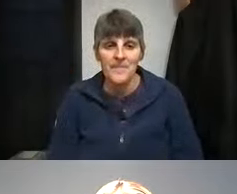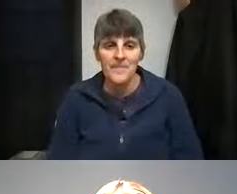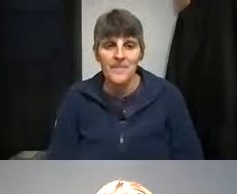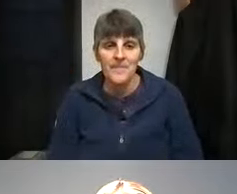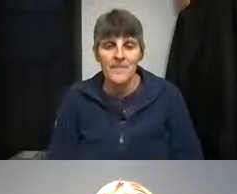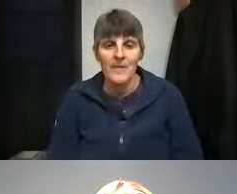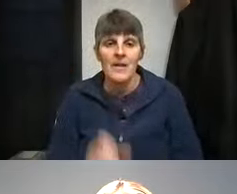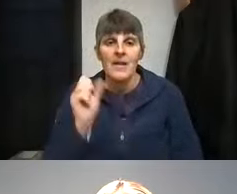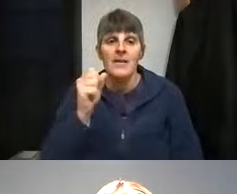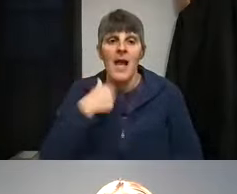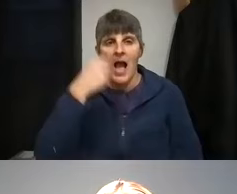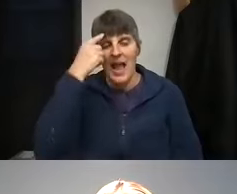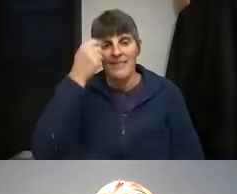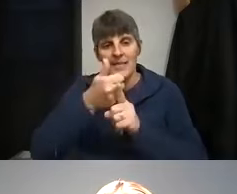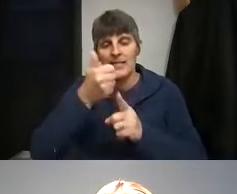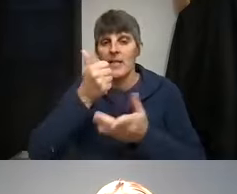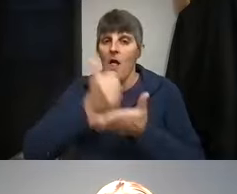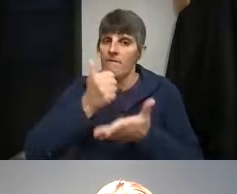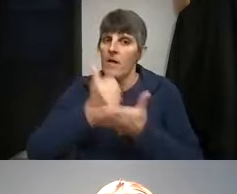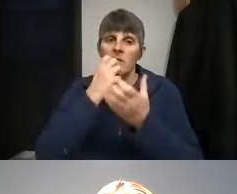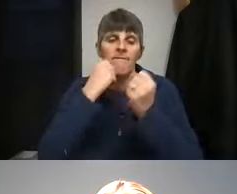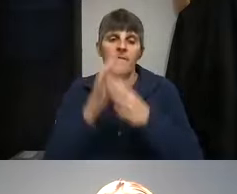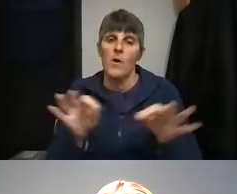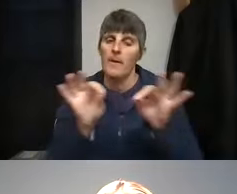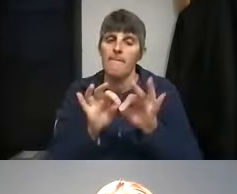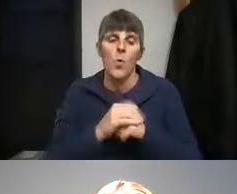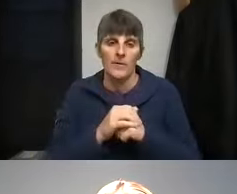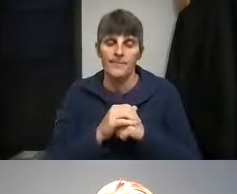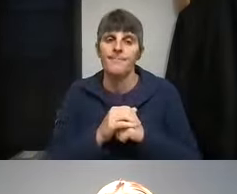But yeah, I think self-help is very important. And